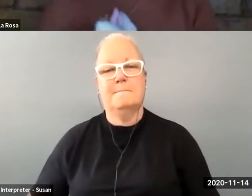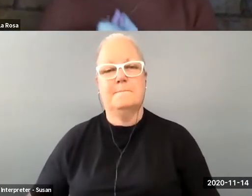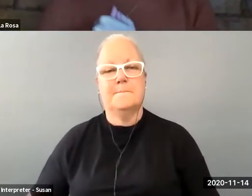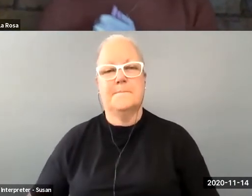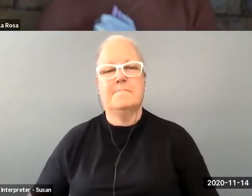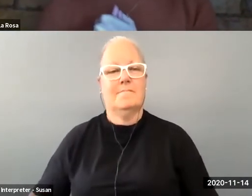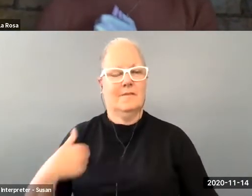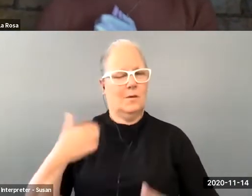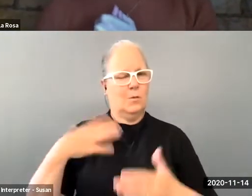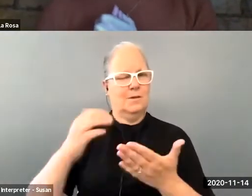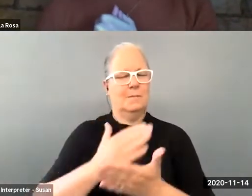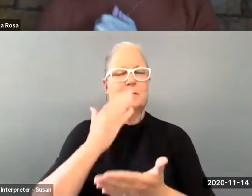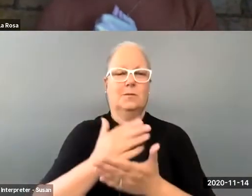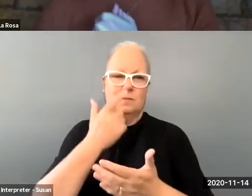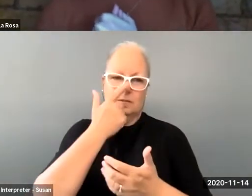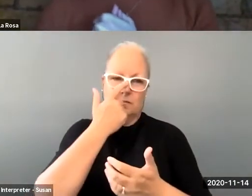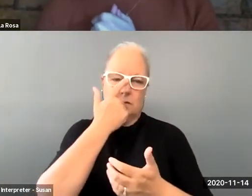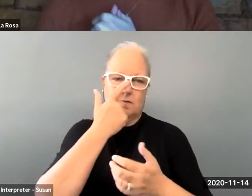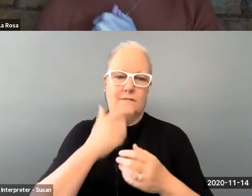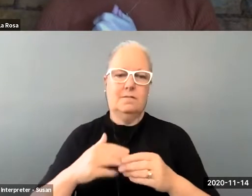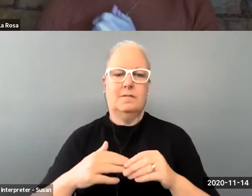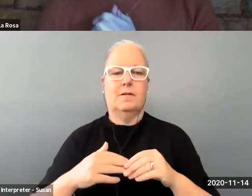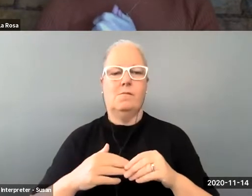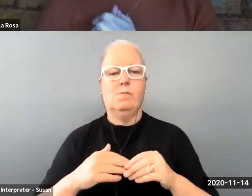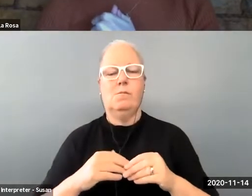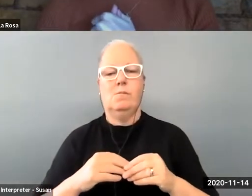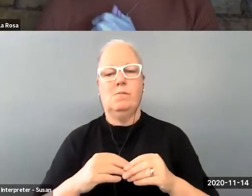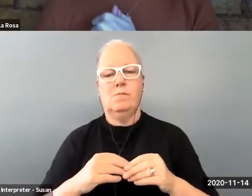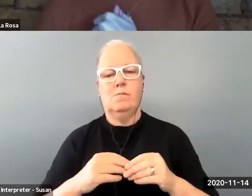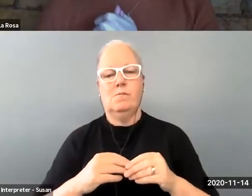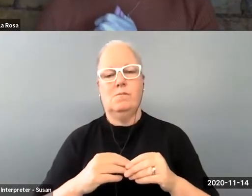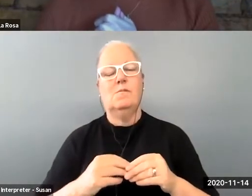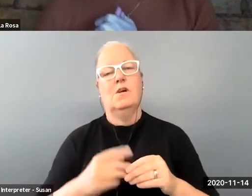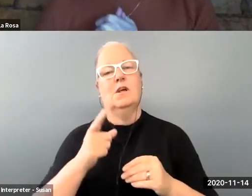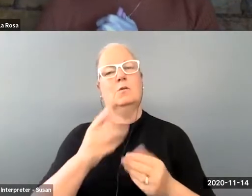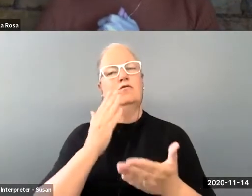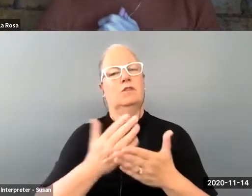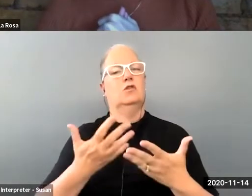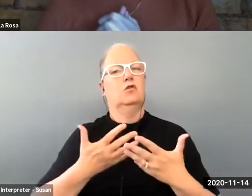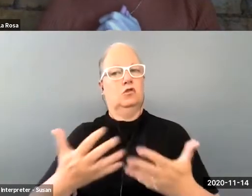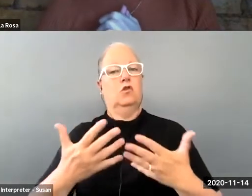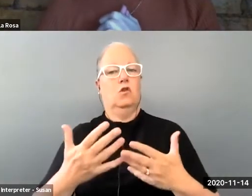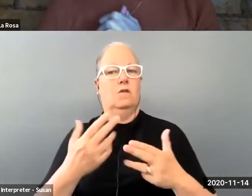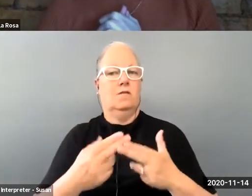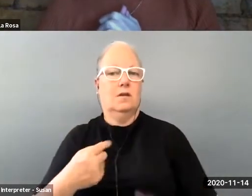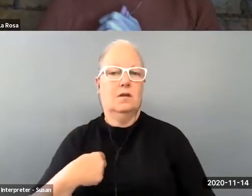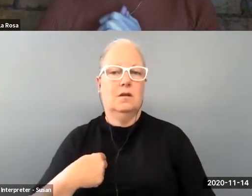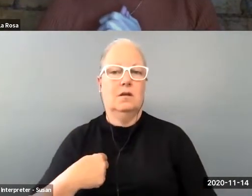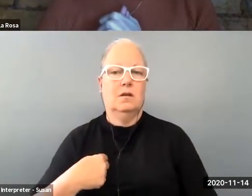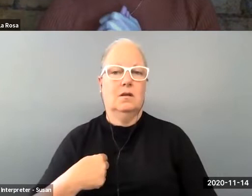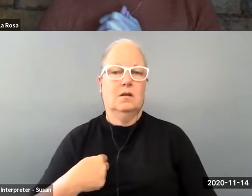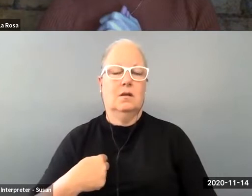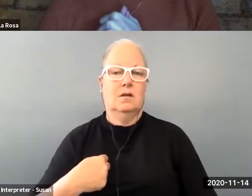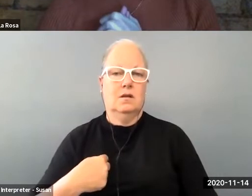Just checking. Where was it going? So I think it was quite a shock to me when